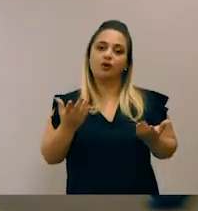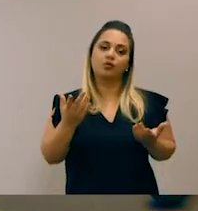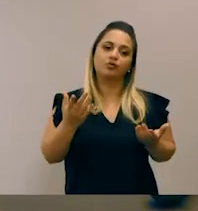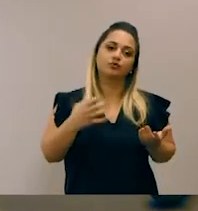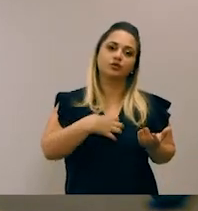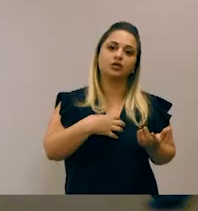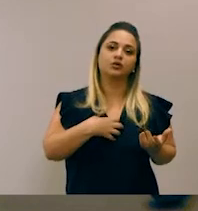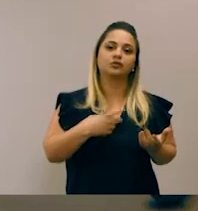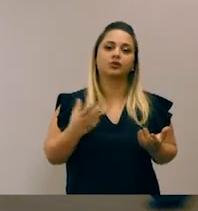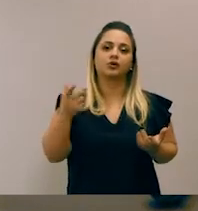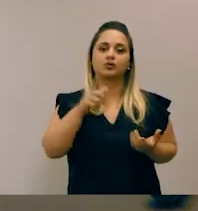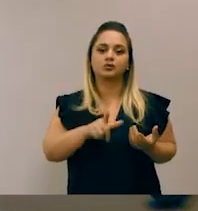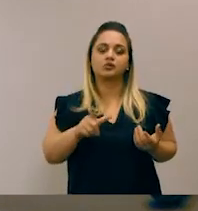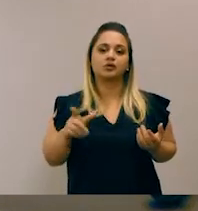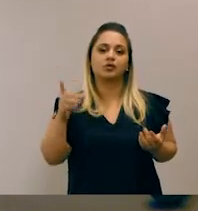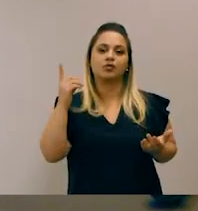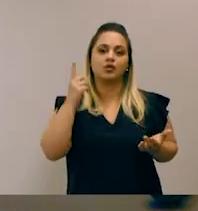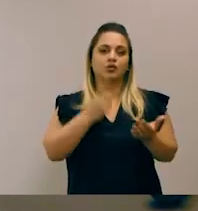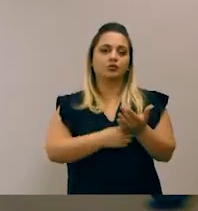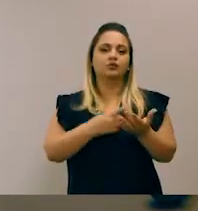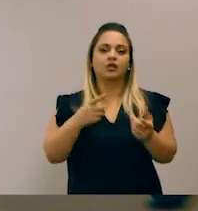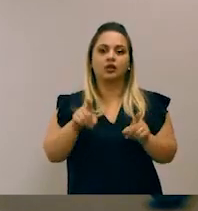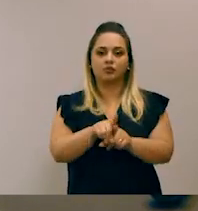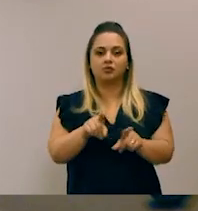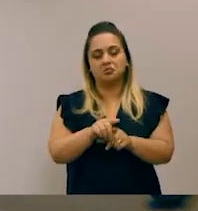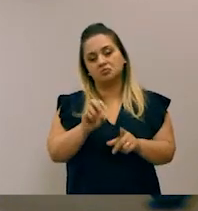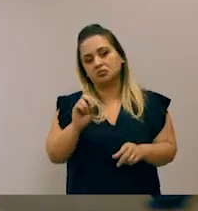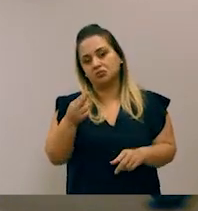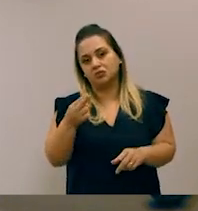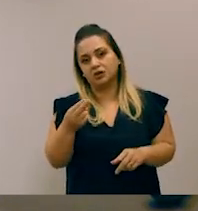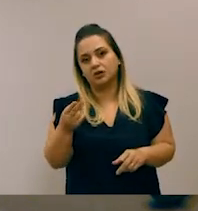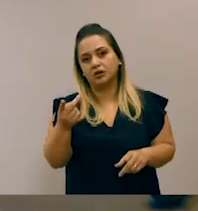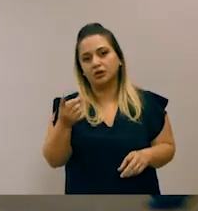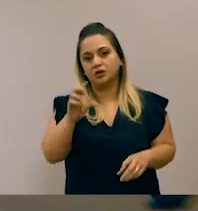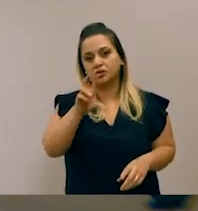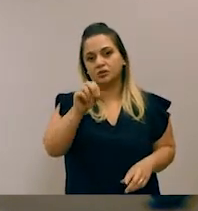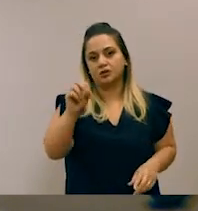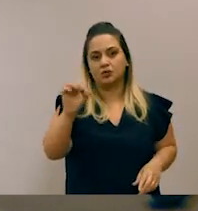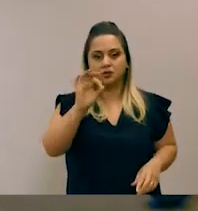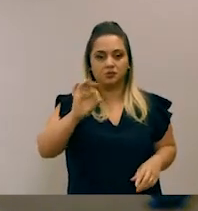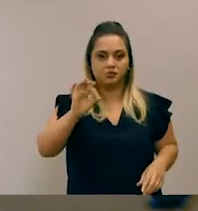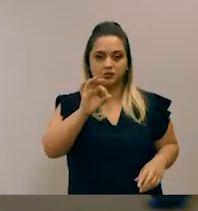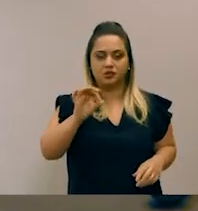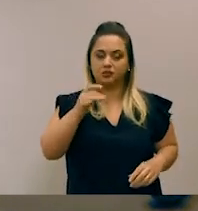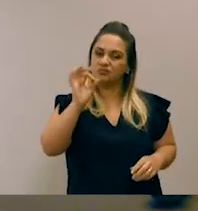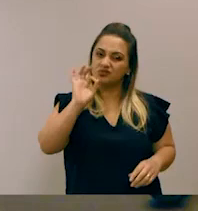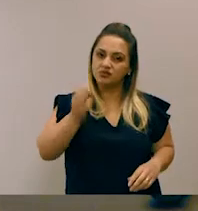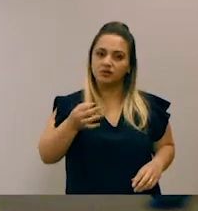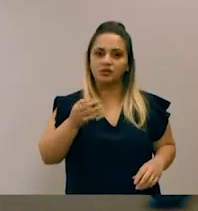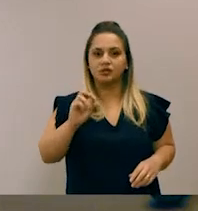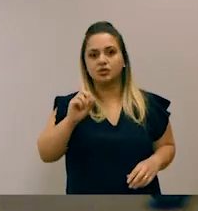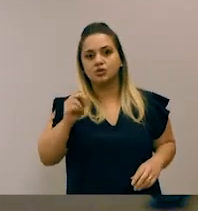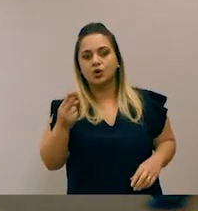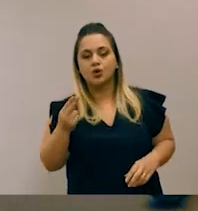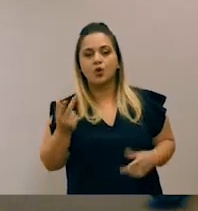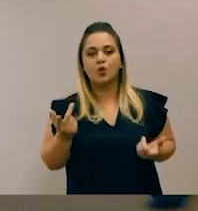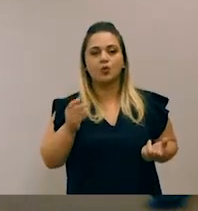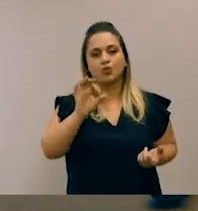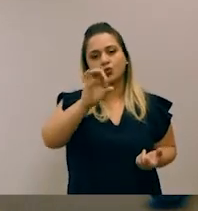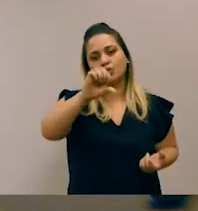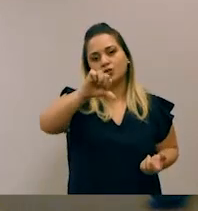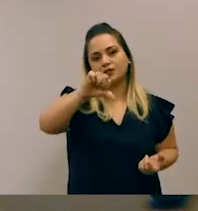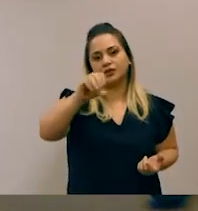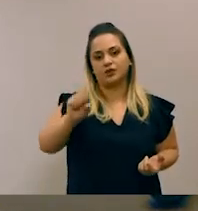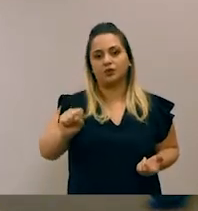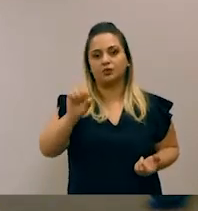have cases where you can define this class with 50% of certainty